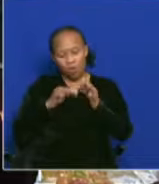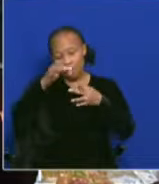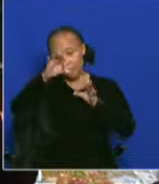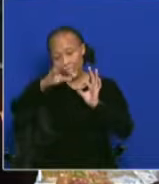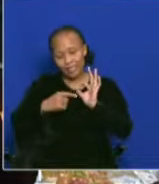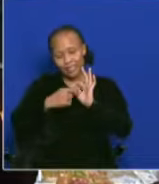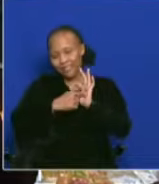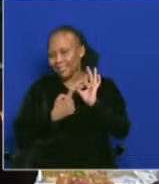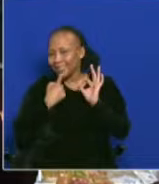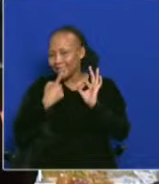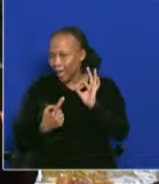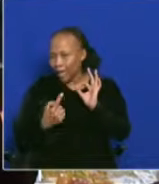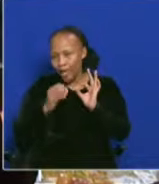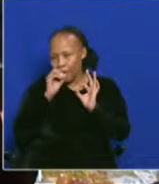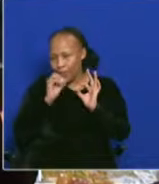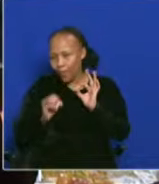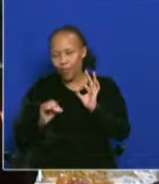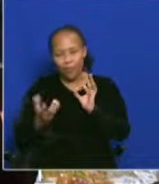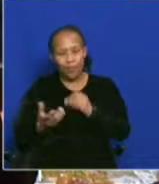about it.